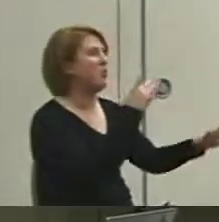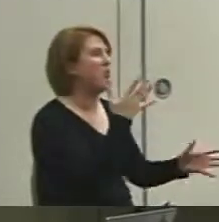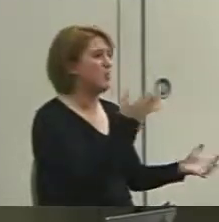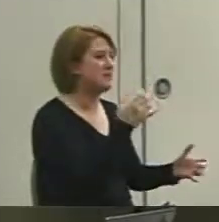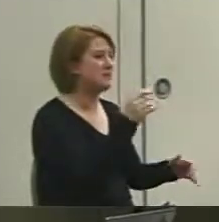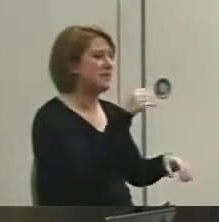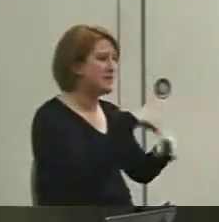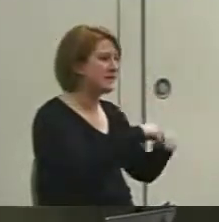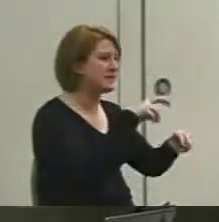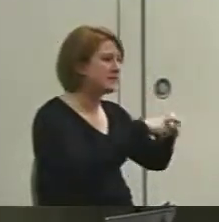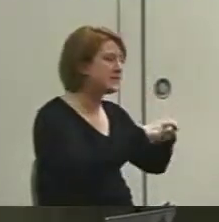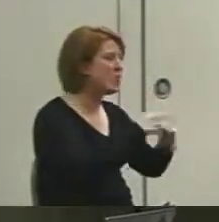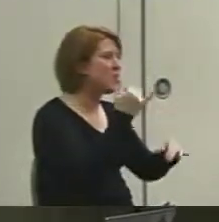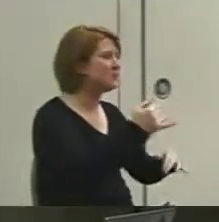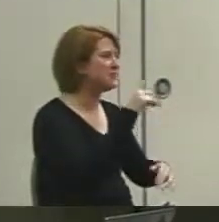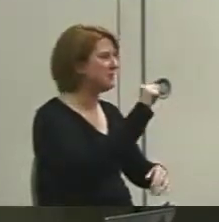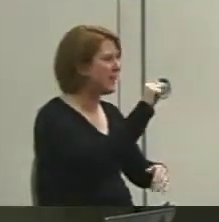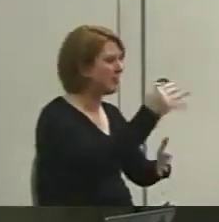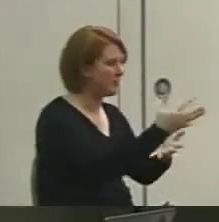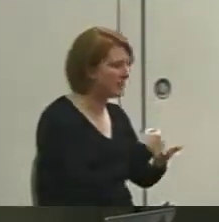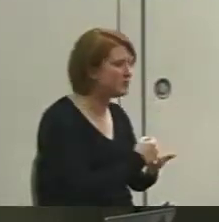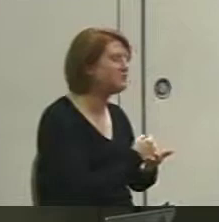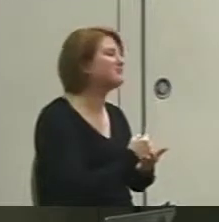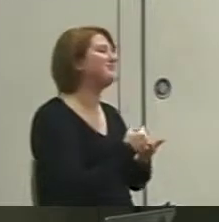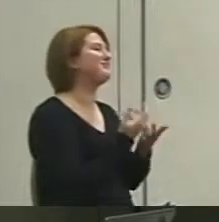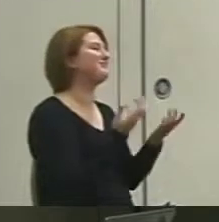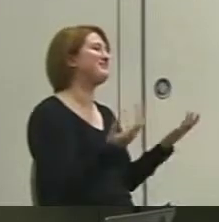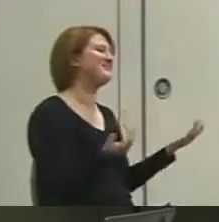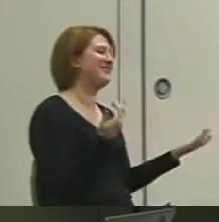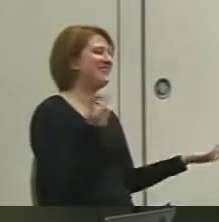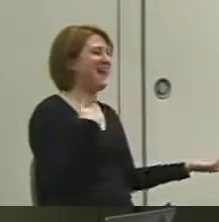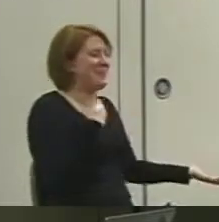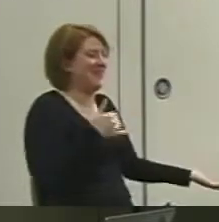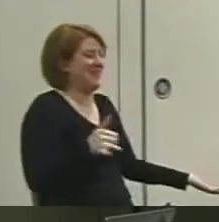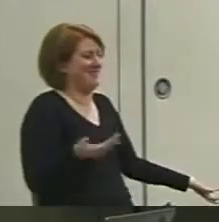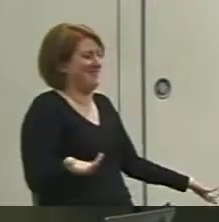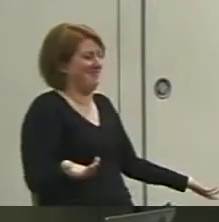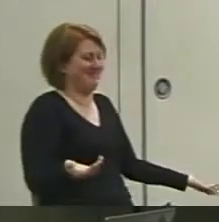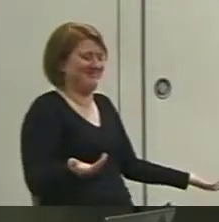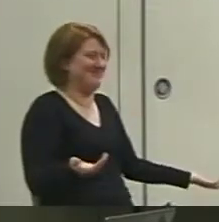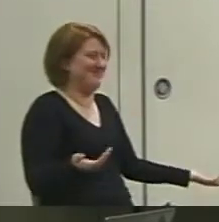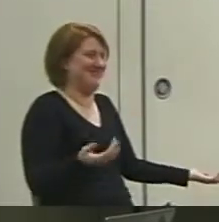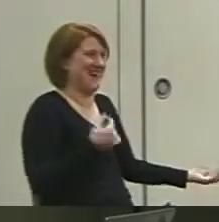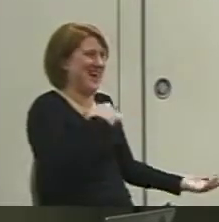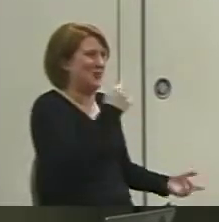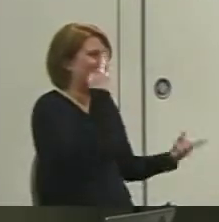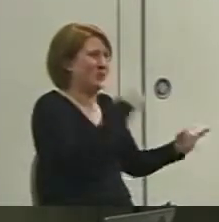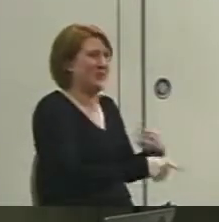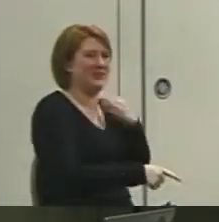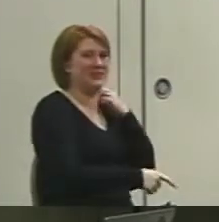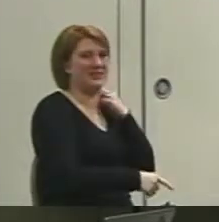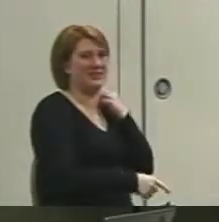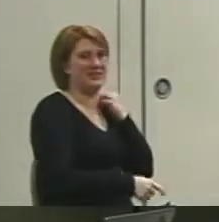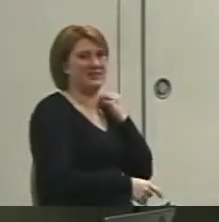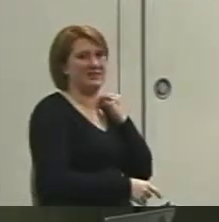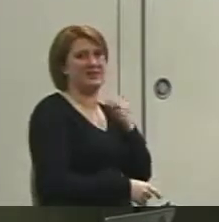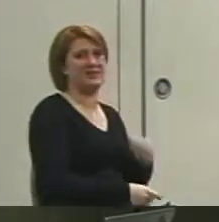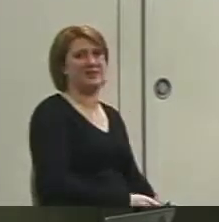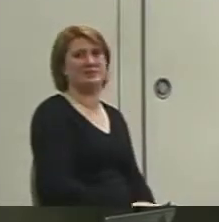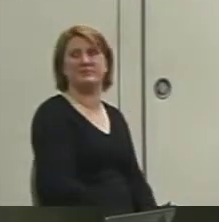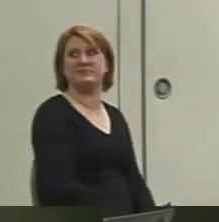seat, and she wants data collection done. But yeah, I'm kind of like, I don't think